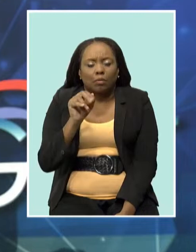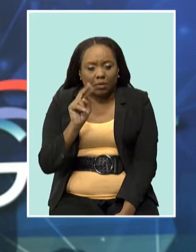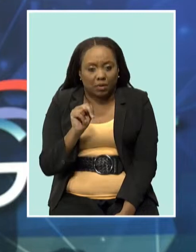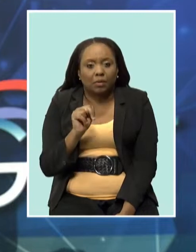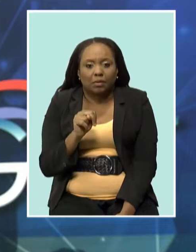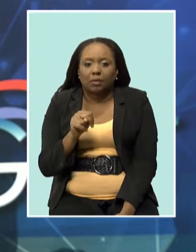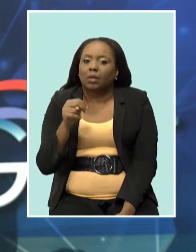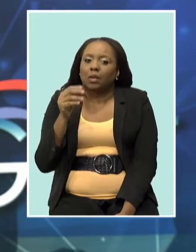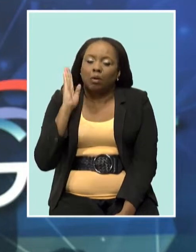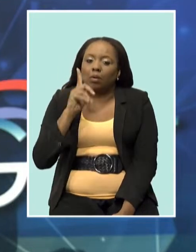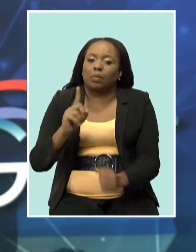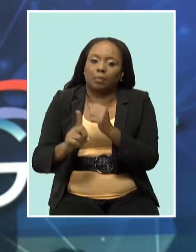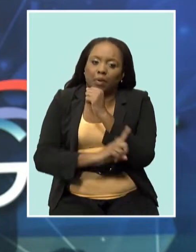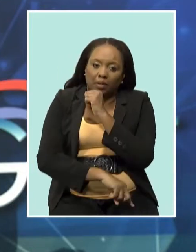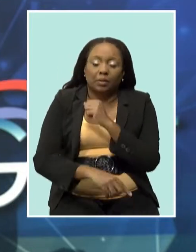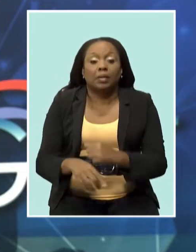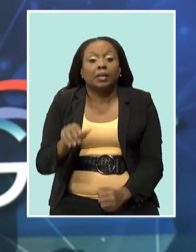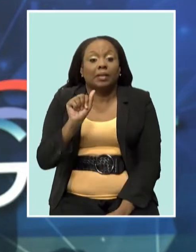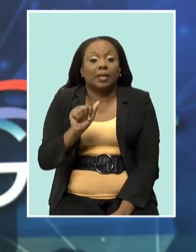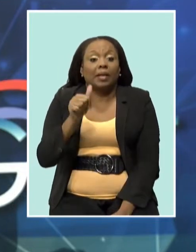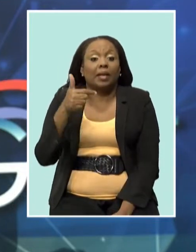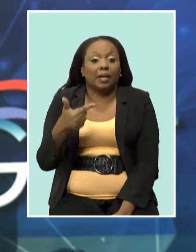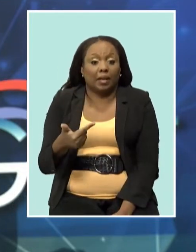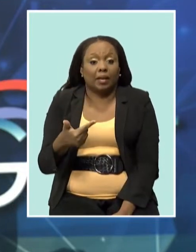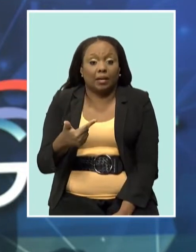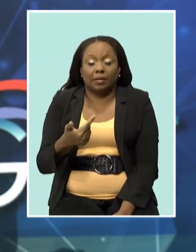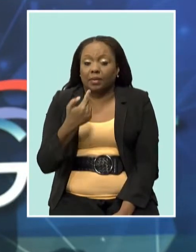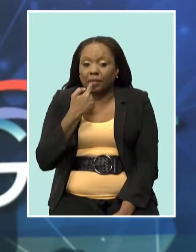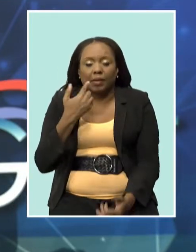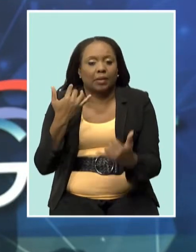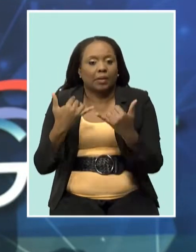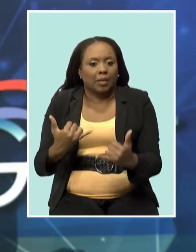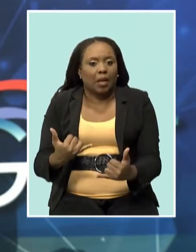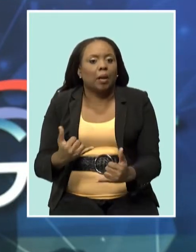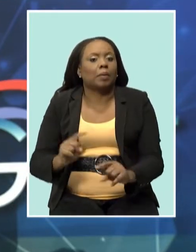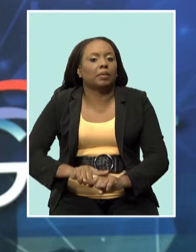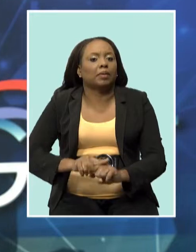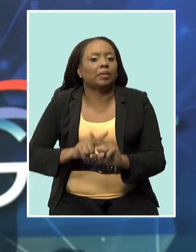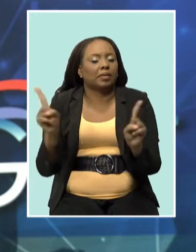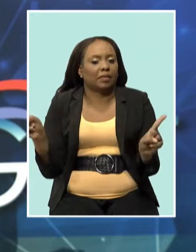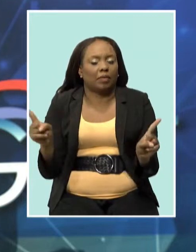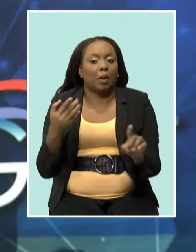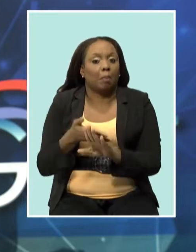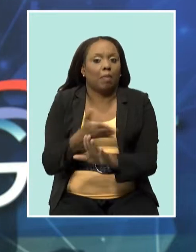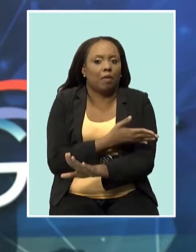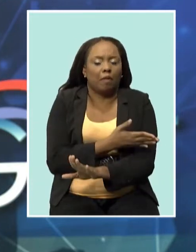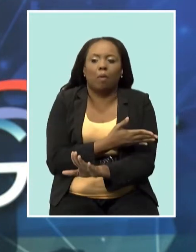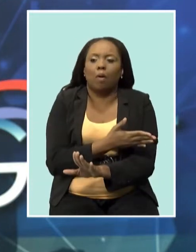Broadcasting from our studios in the Pine St. Michael, this is CBC NewsNight, starting now.